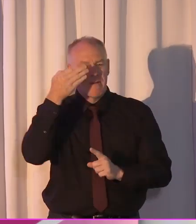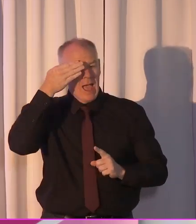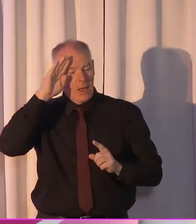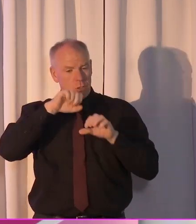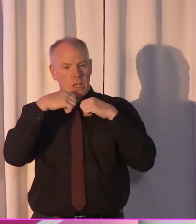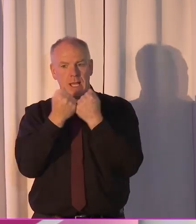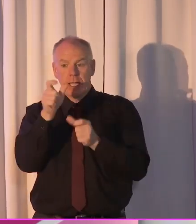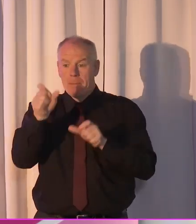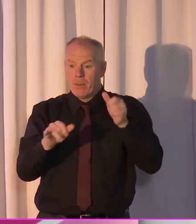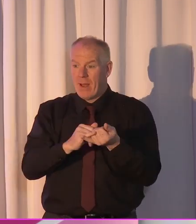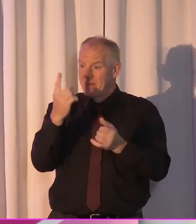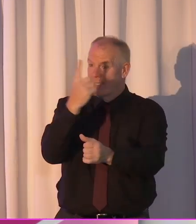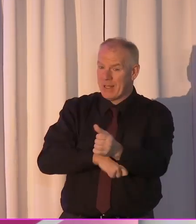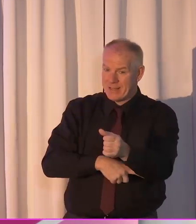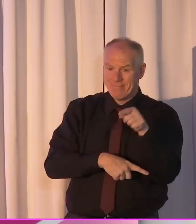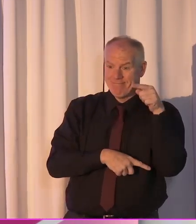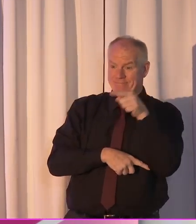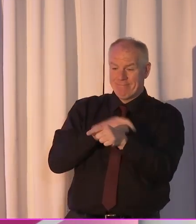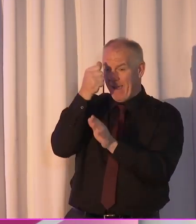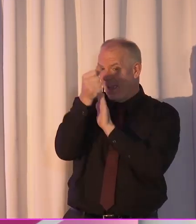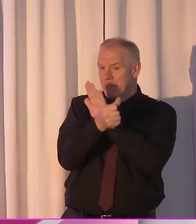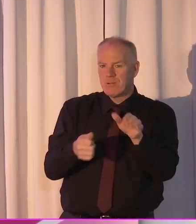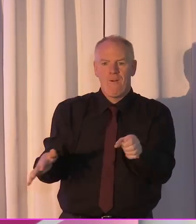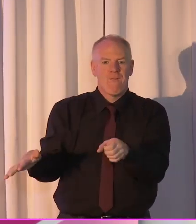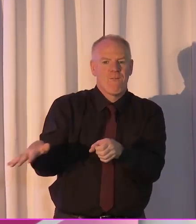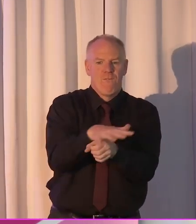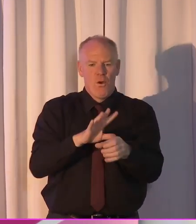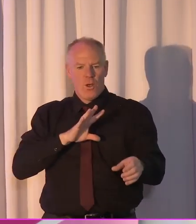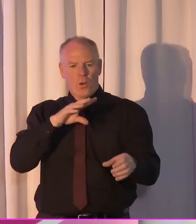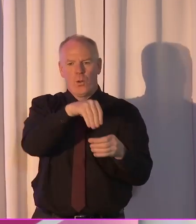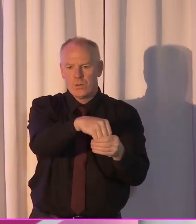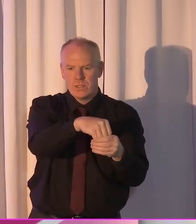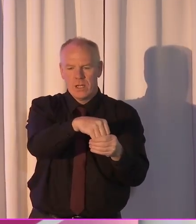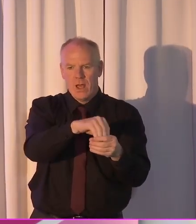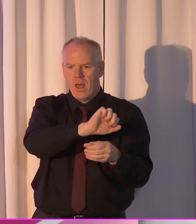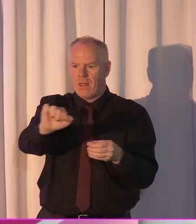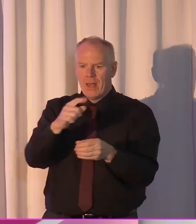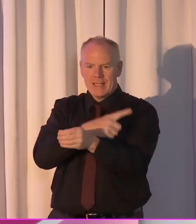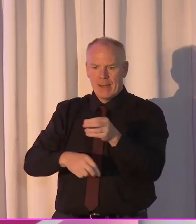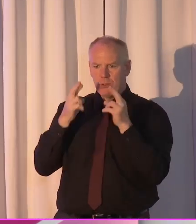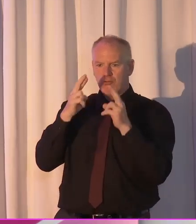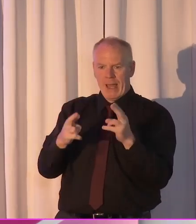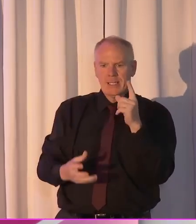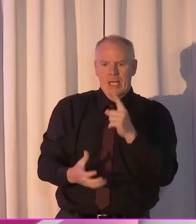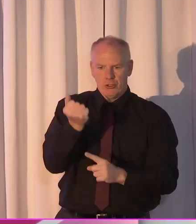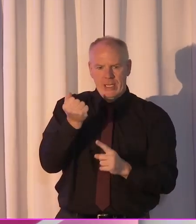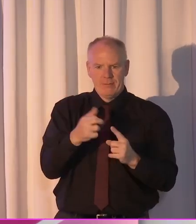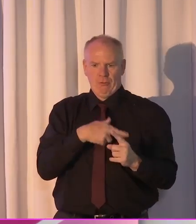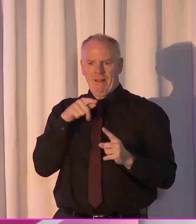where persons with disability experience full inclusion and where their rights are recognised and